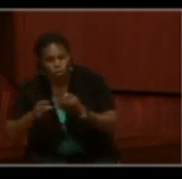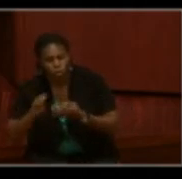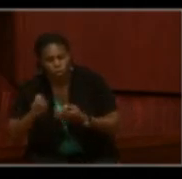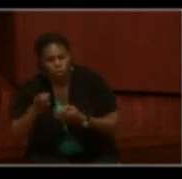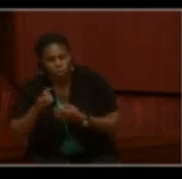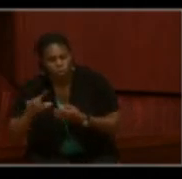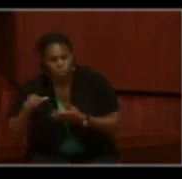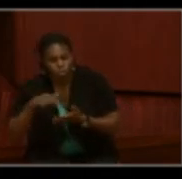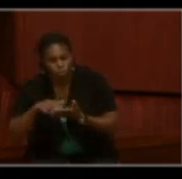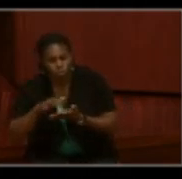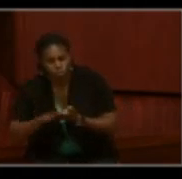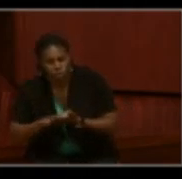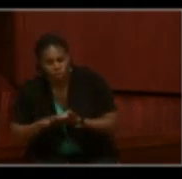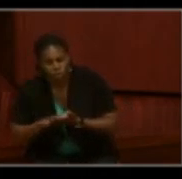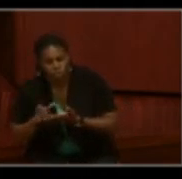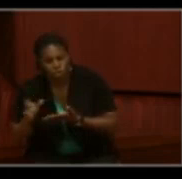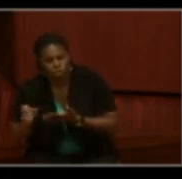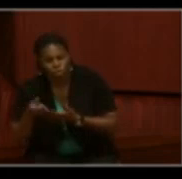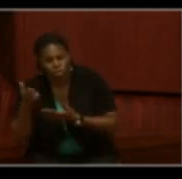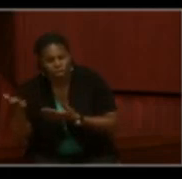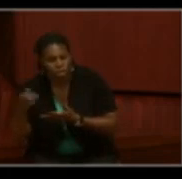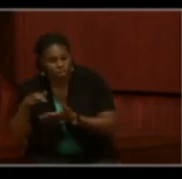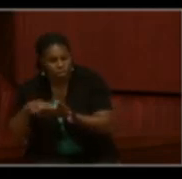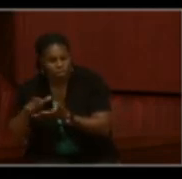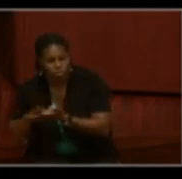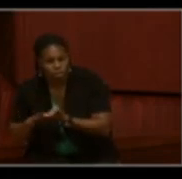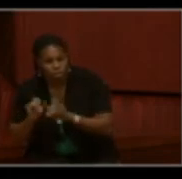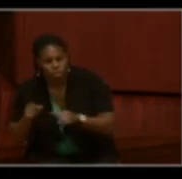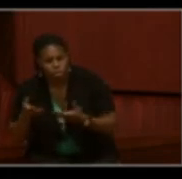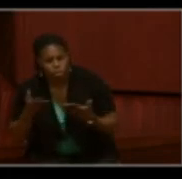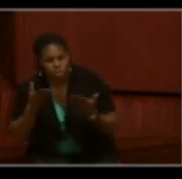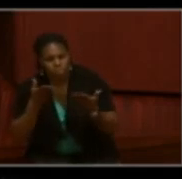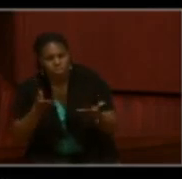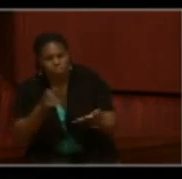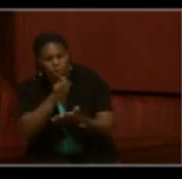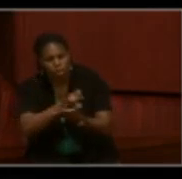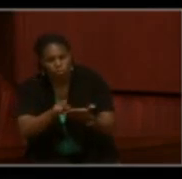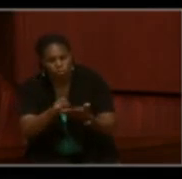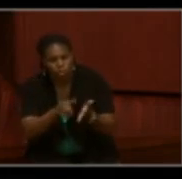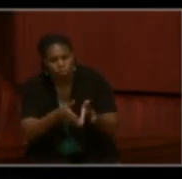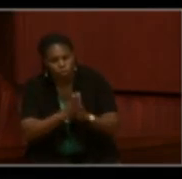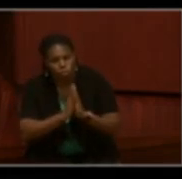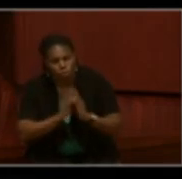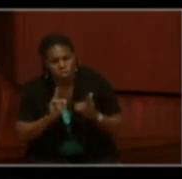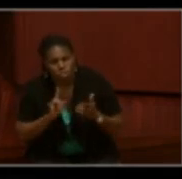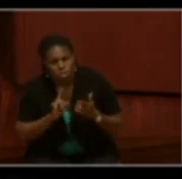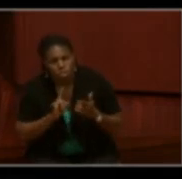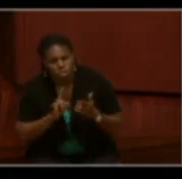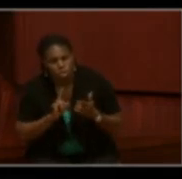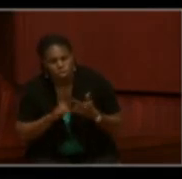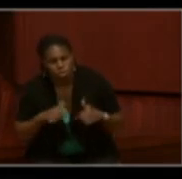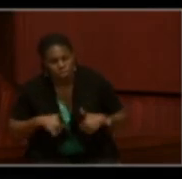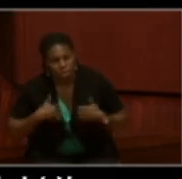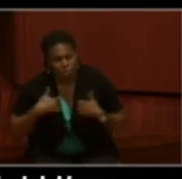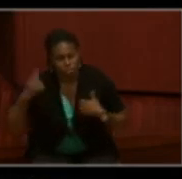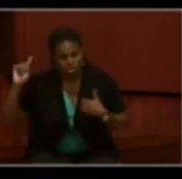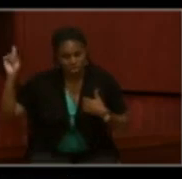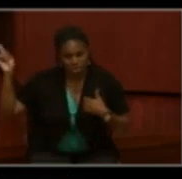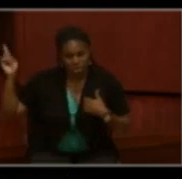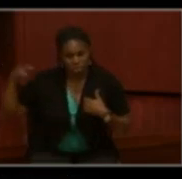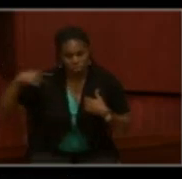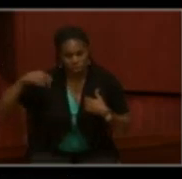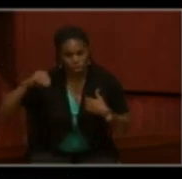other auxiliary series, you can submit a written request to this address you see here, the P.O.